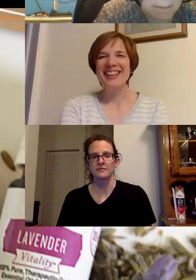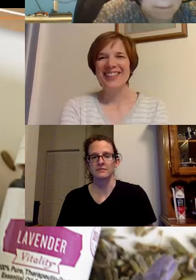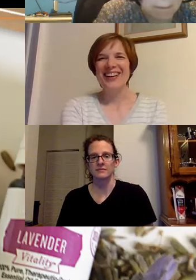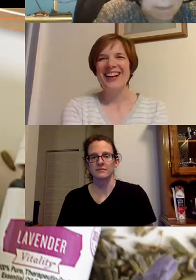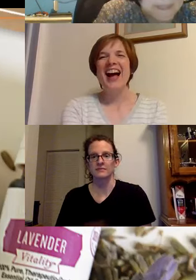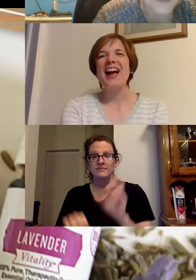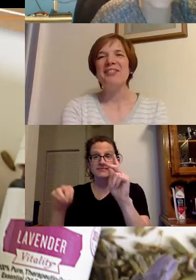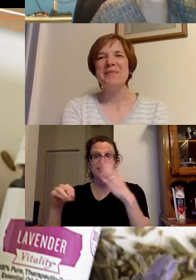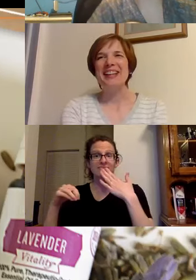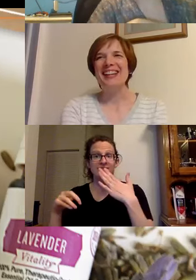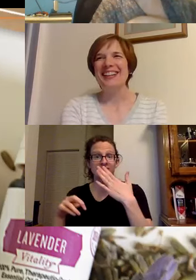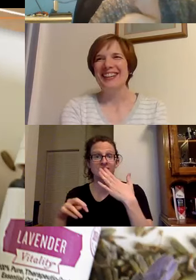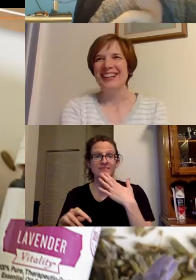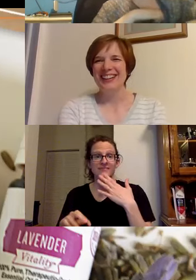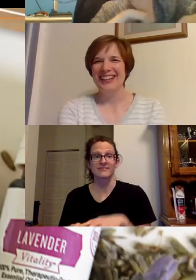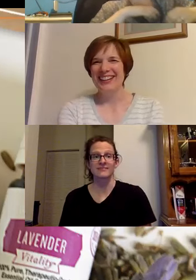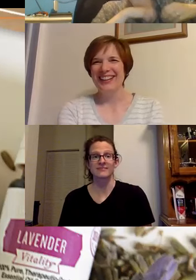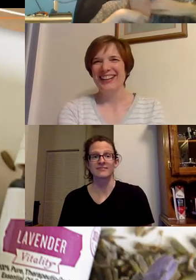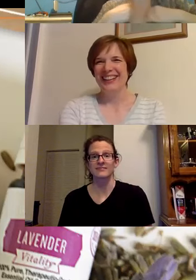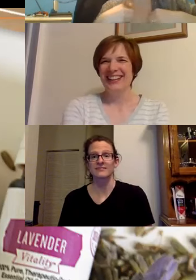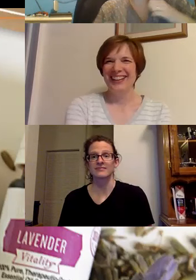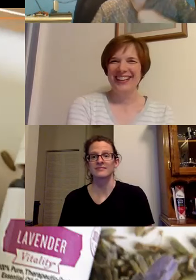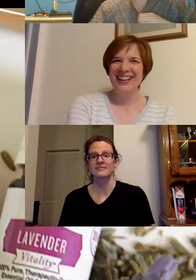Thank you. I have lemon.